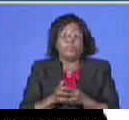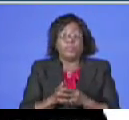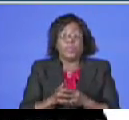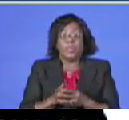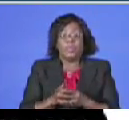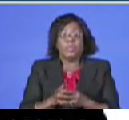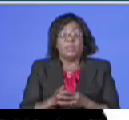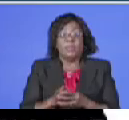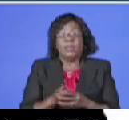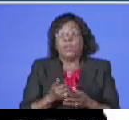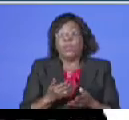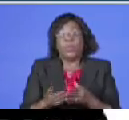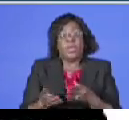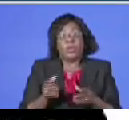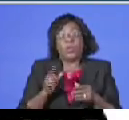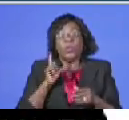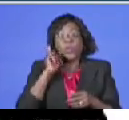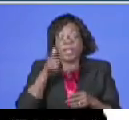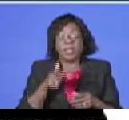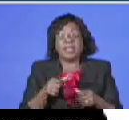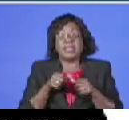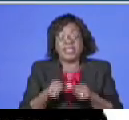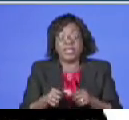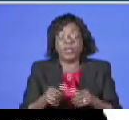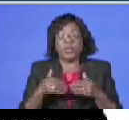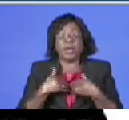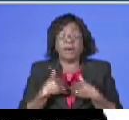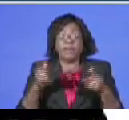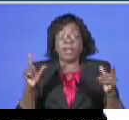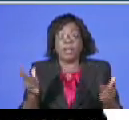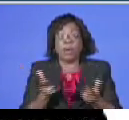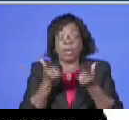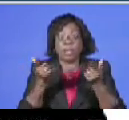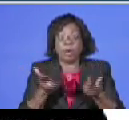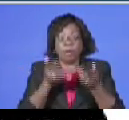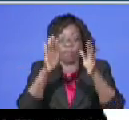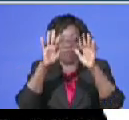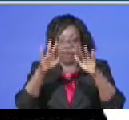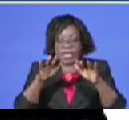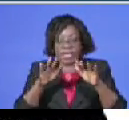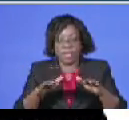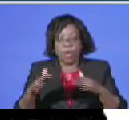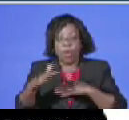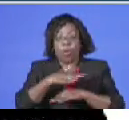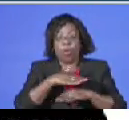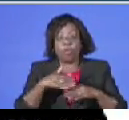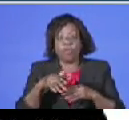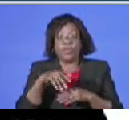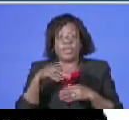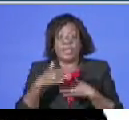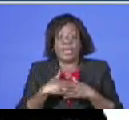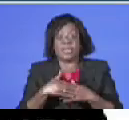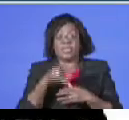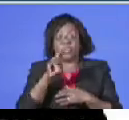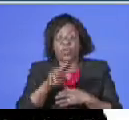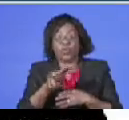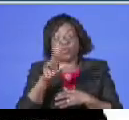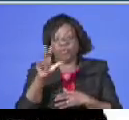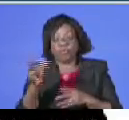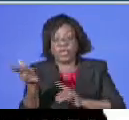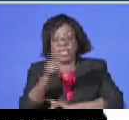whether it develops or not, we're certainly going to get some heavy rains out of this system over the next 24 to 36 hours, and by